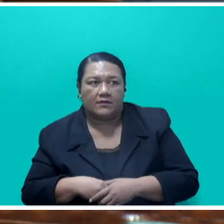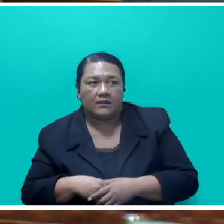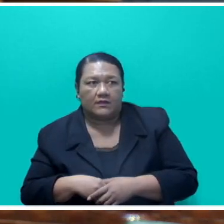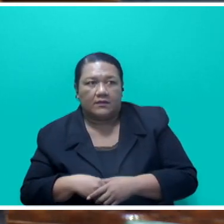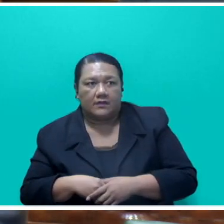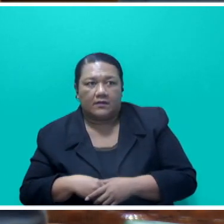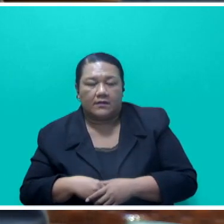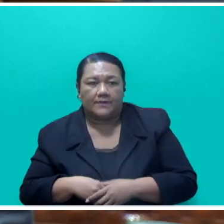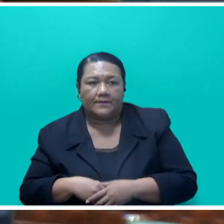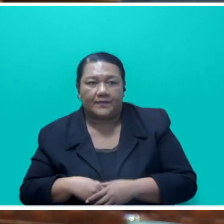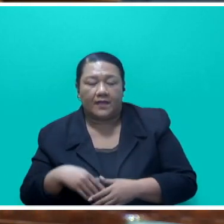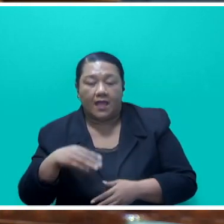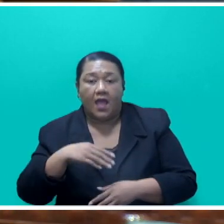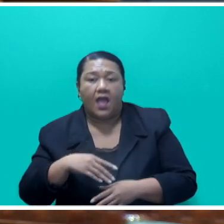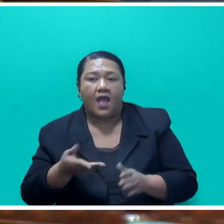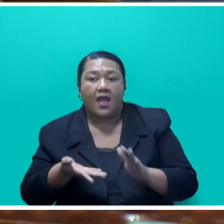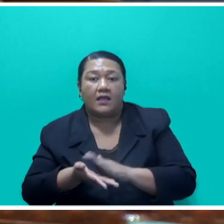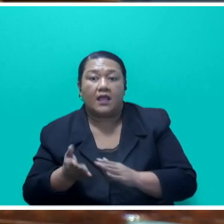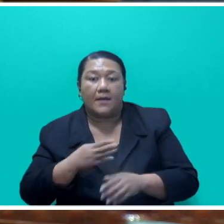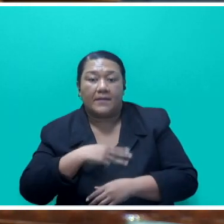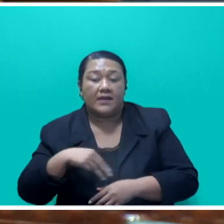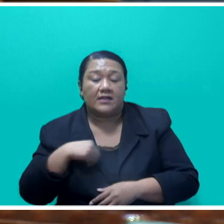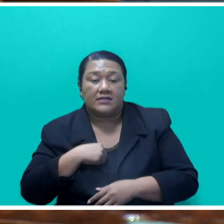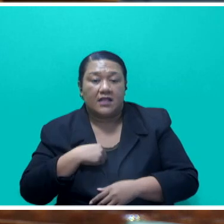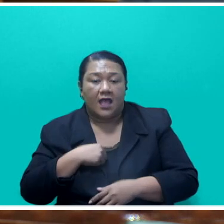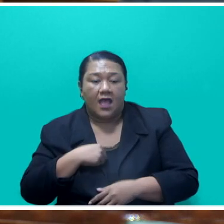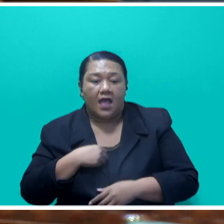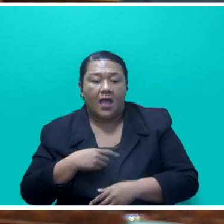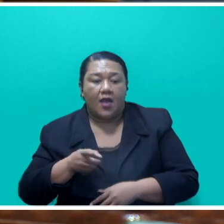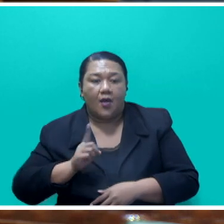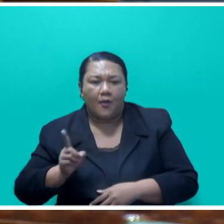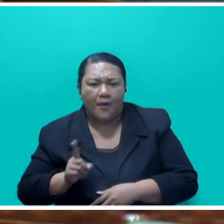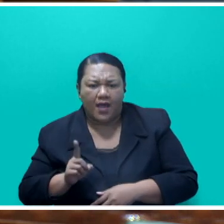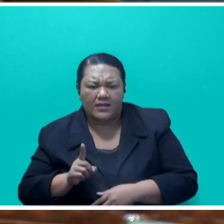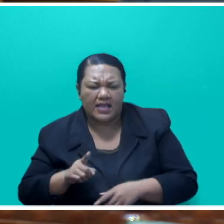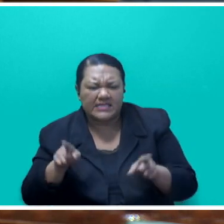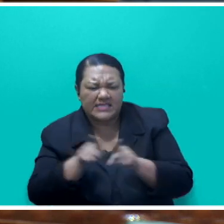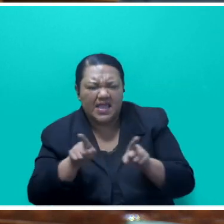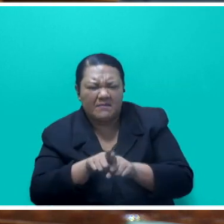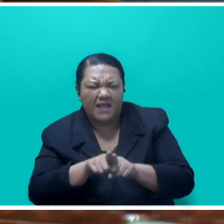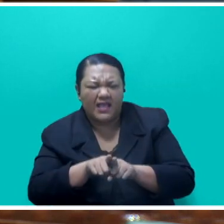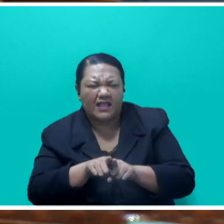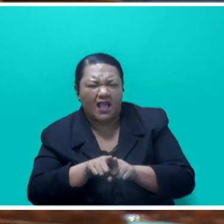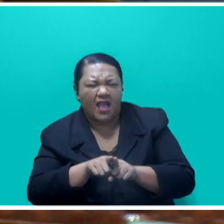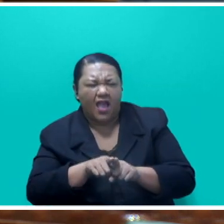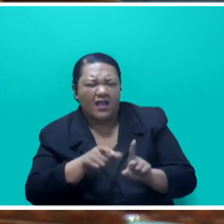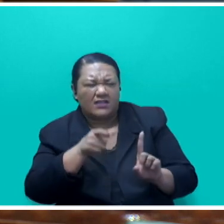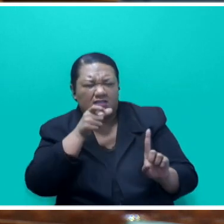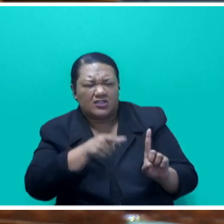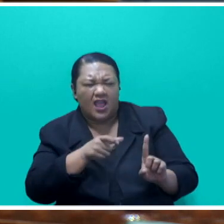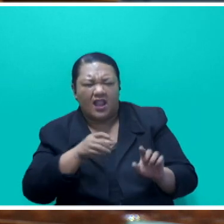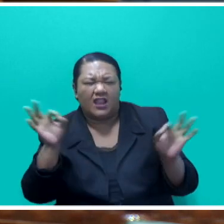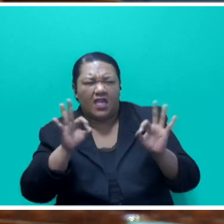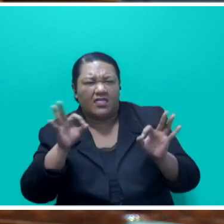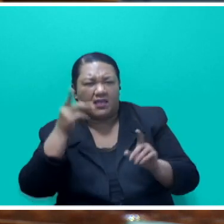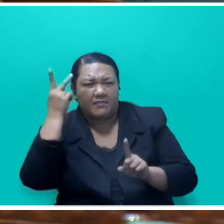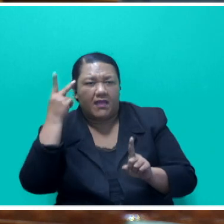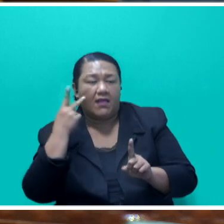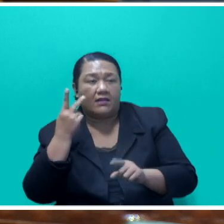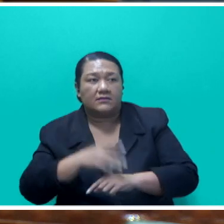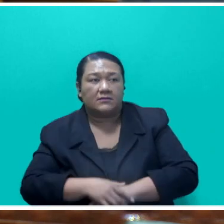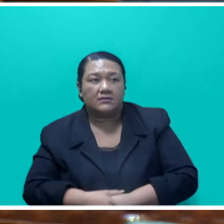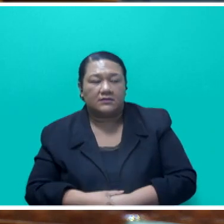my island of Vanuatu. In that respect, I wish to most sincerely thank the voters of this region who vested their confidence and